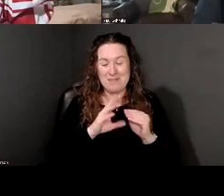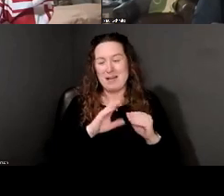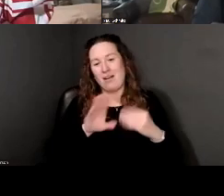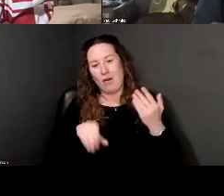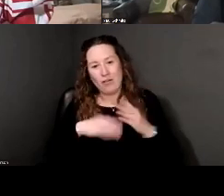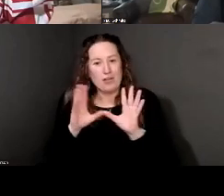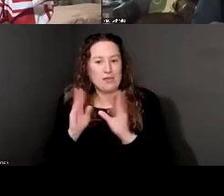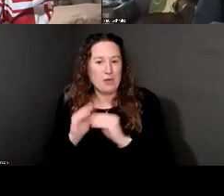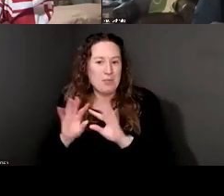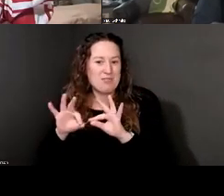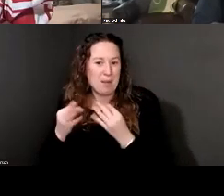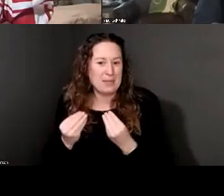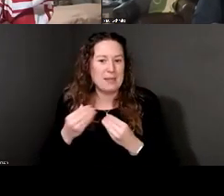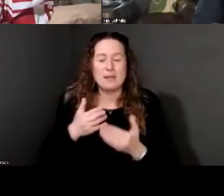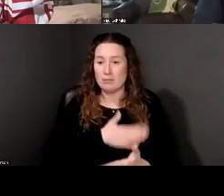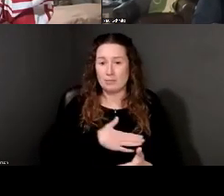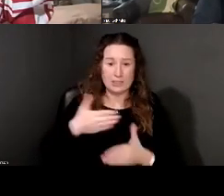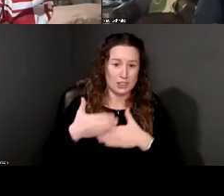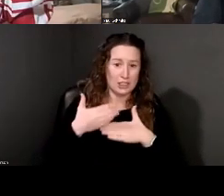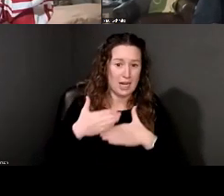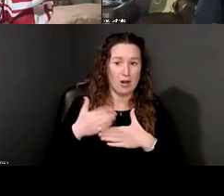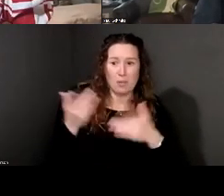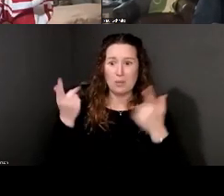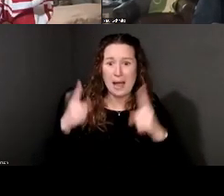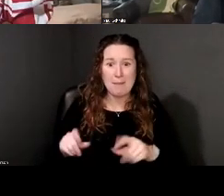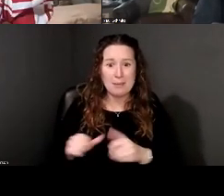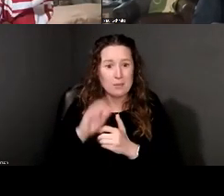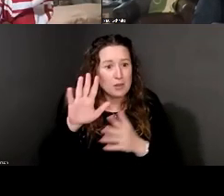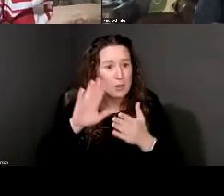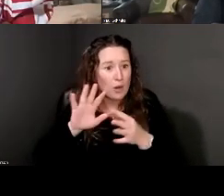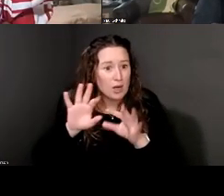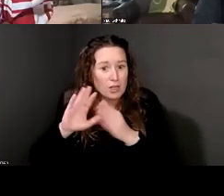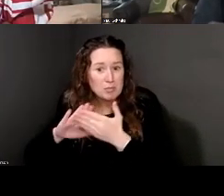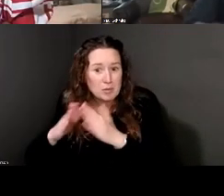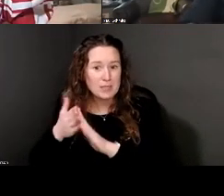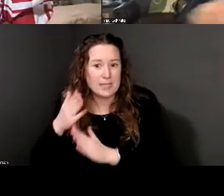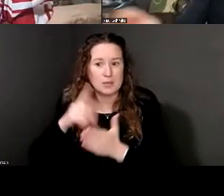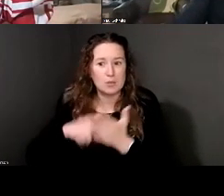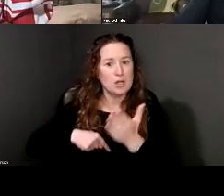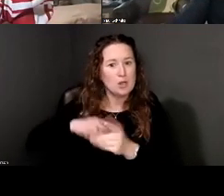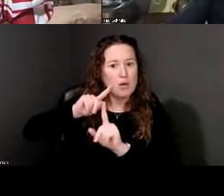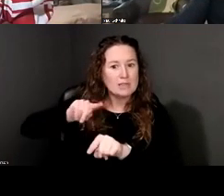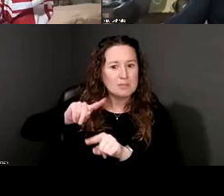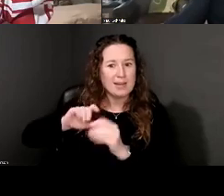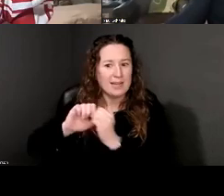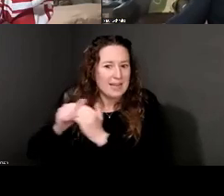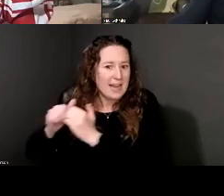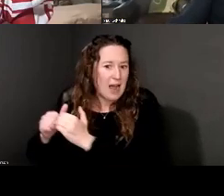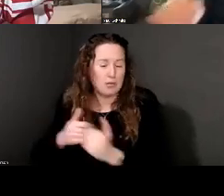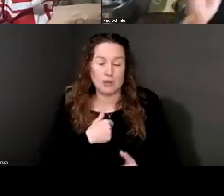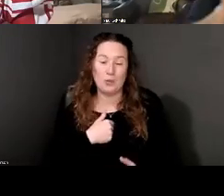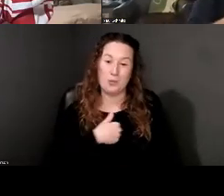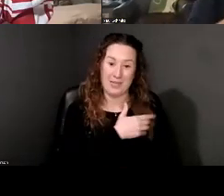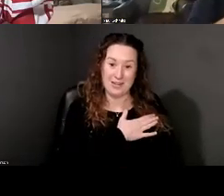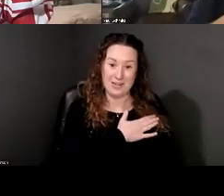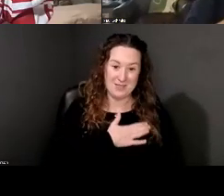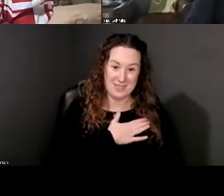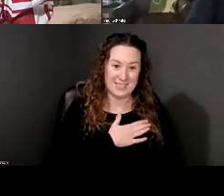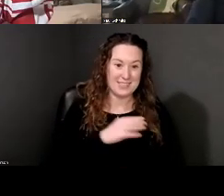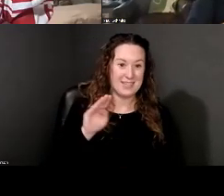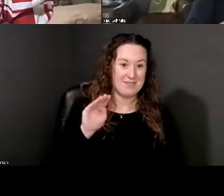please share with us what's happening in your communities and how you all are responding to. So we appreciate